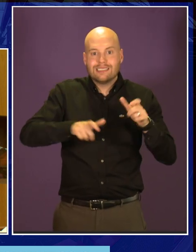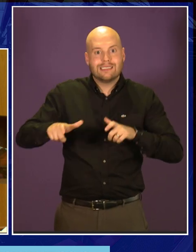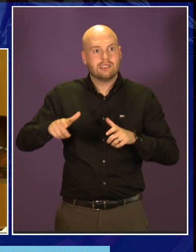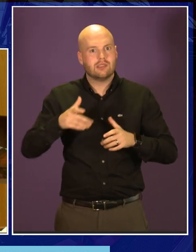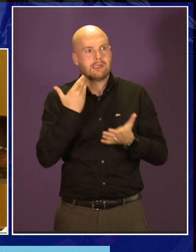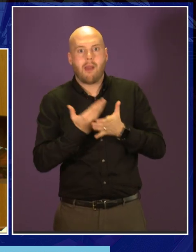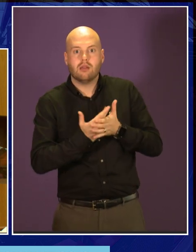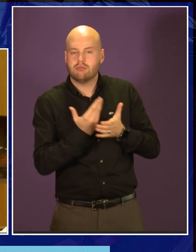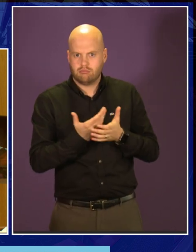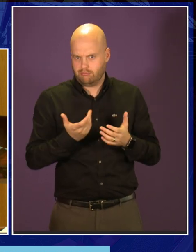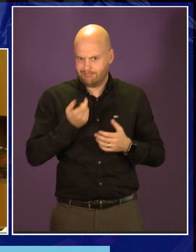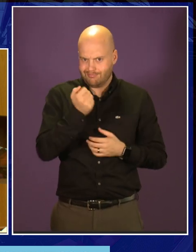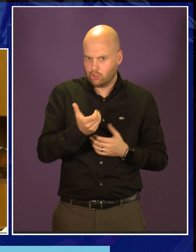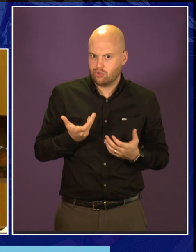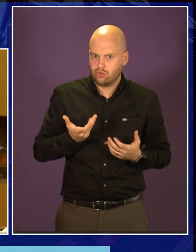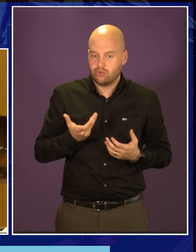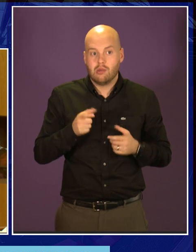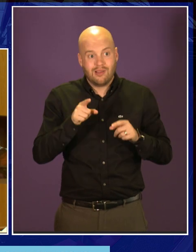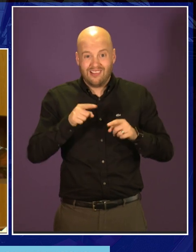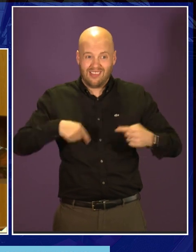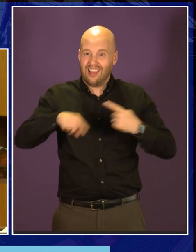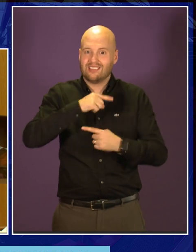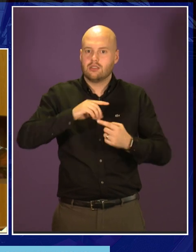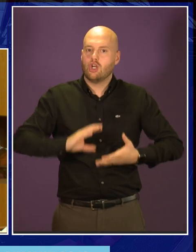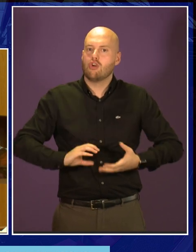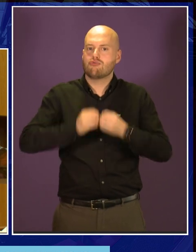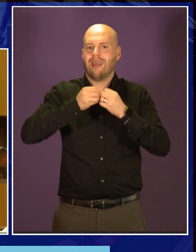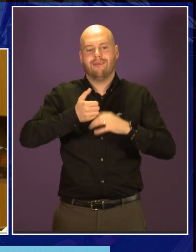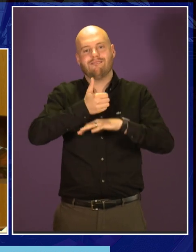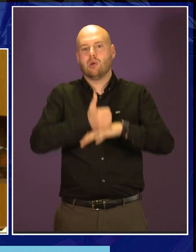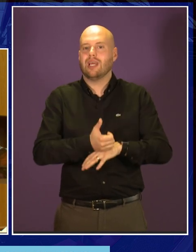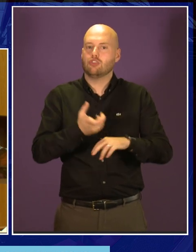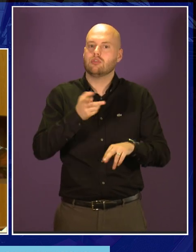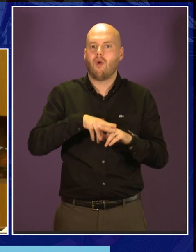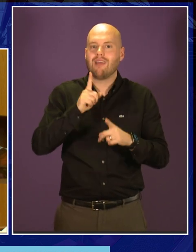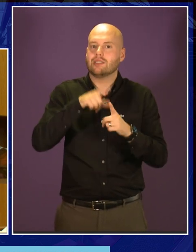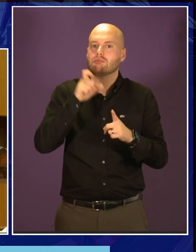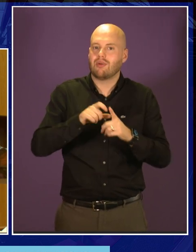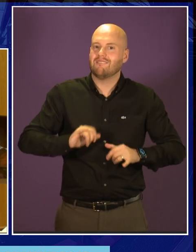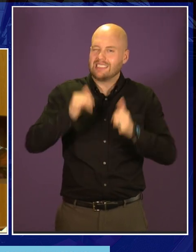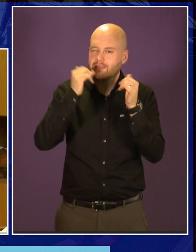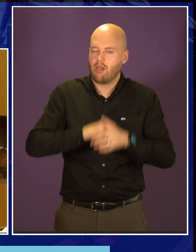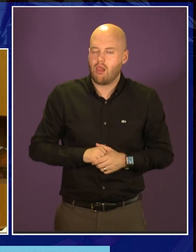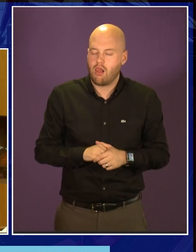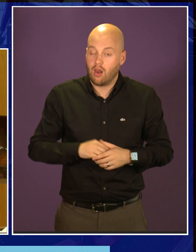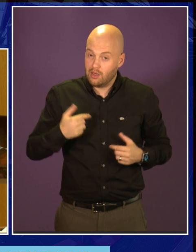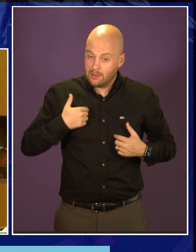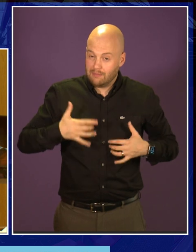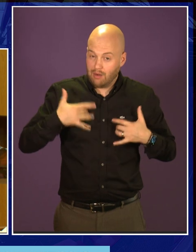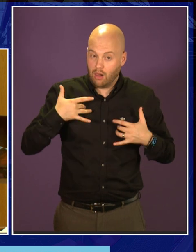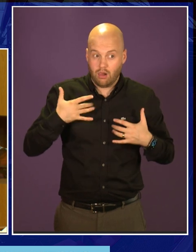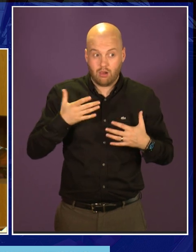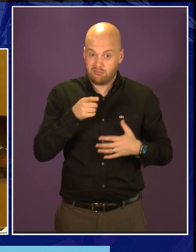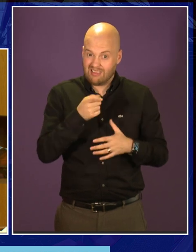unbeknownst to itself was building the foundation of the Edinburgh festivals. But I don't think that that was accidental. I think it reflected a